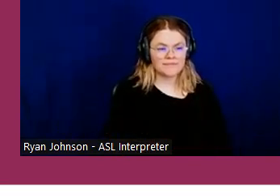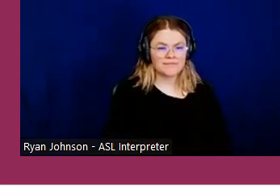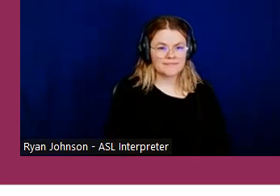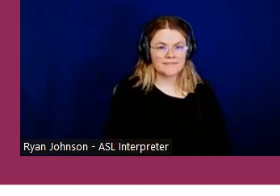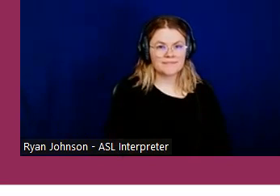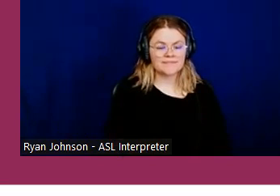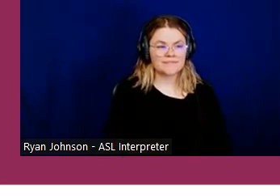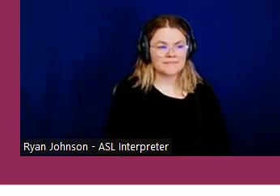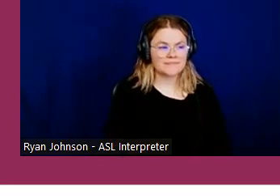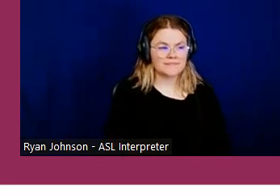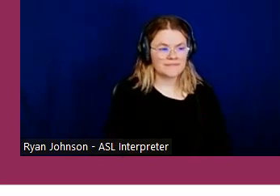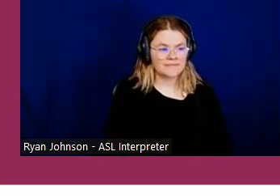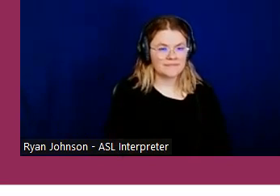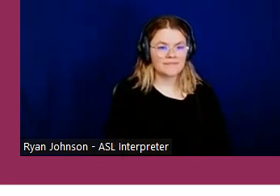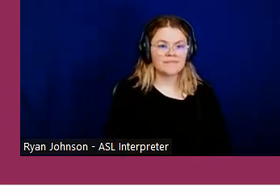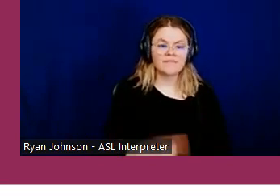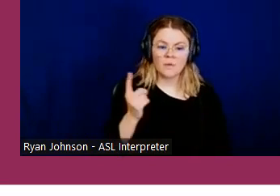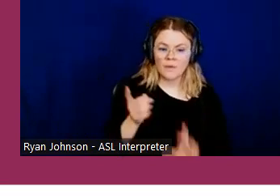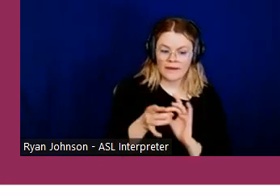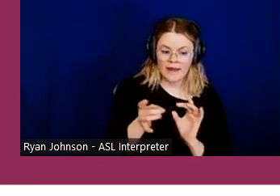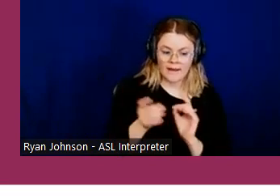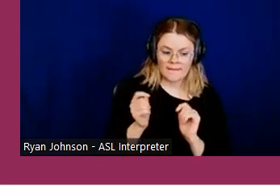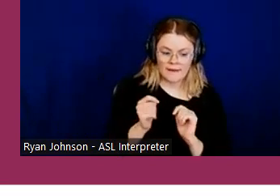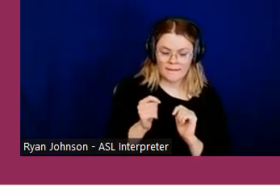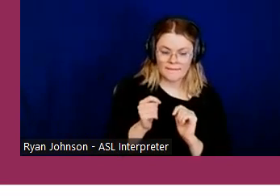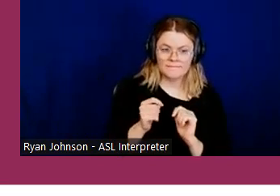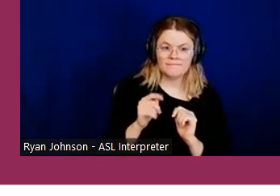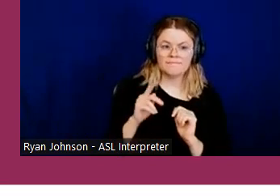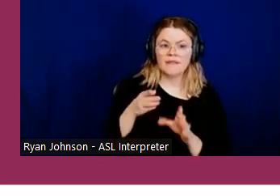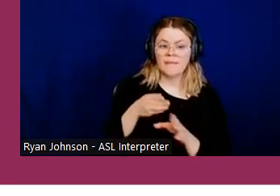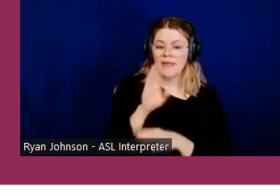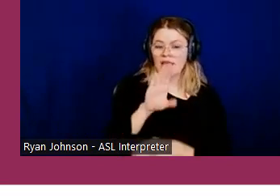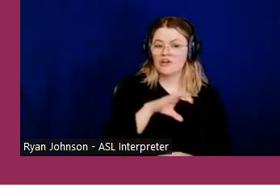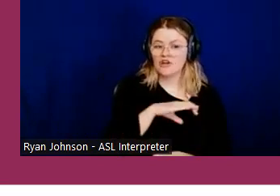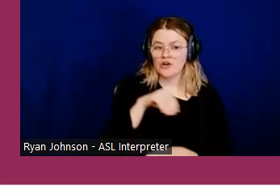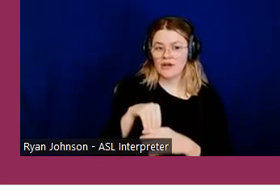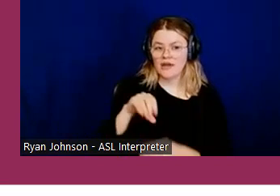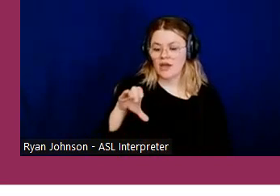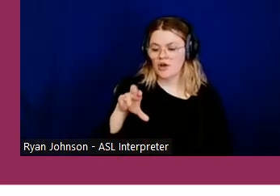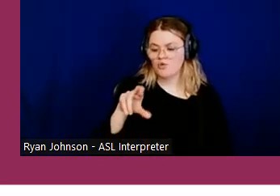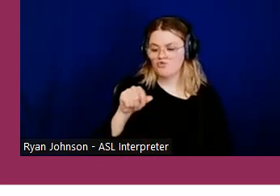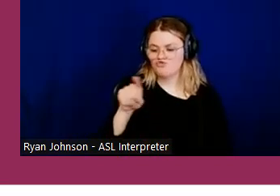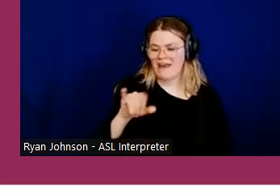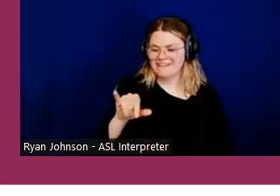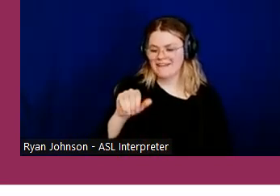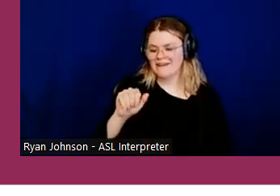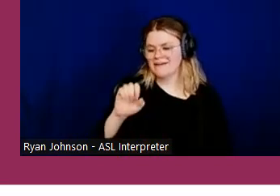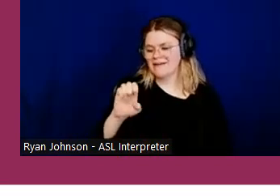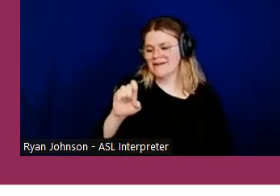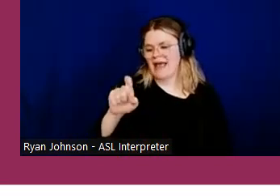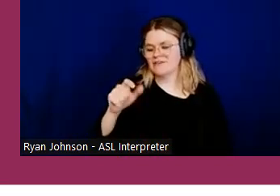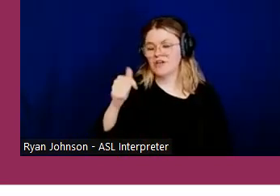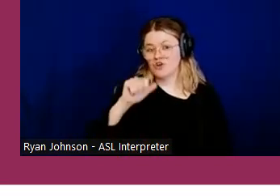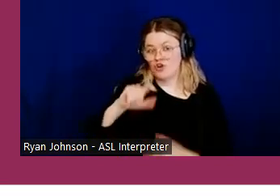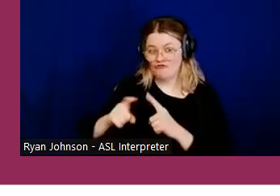abuse. Somebody said the main character in Crazy Ex-Girlfriend could be compared to Joe's stalker behavior. And you know